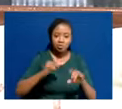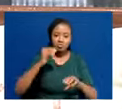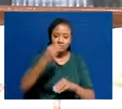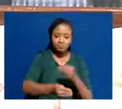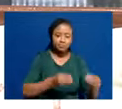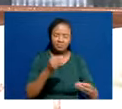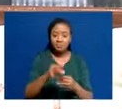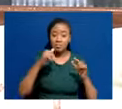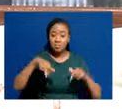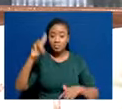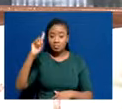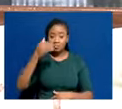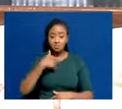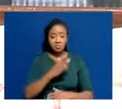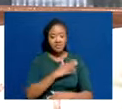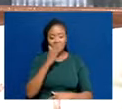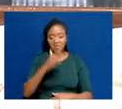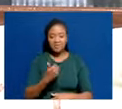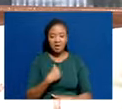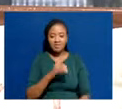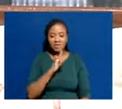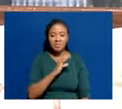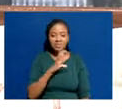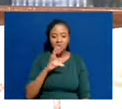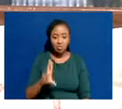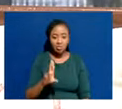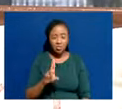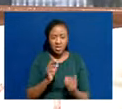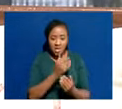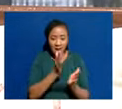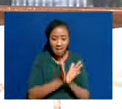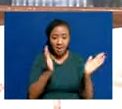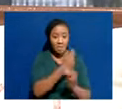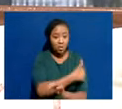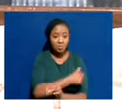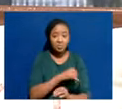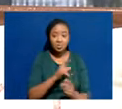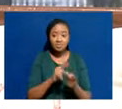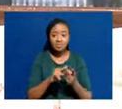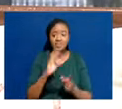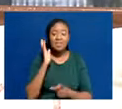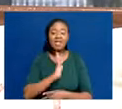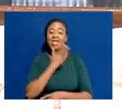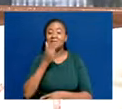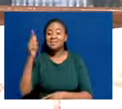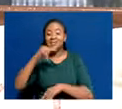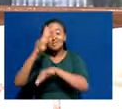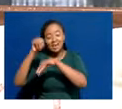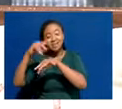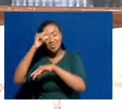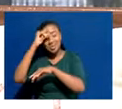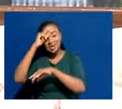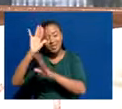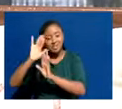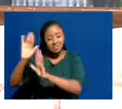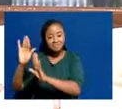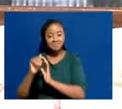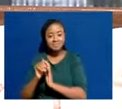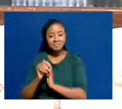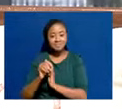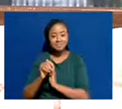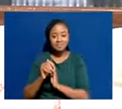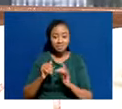that? What do you mean? No public ICU. And Kenyatta? That is the national government. Kenyatta has